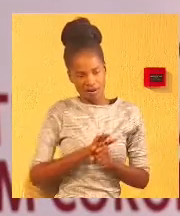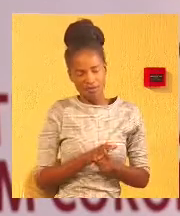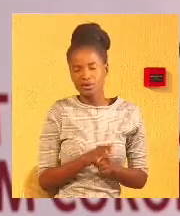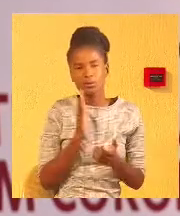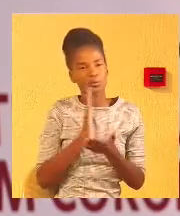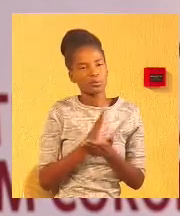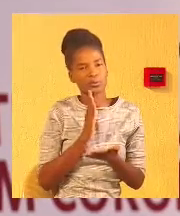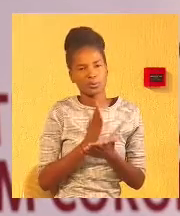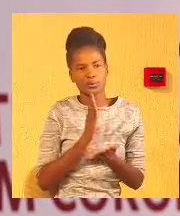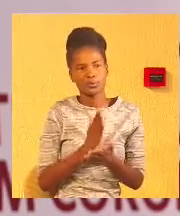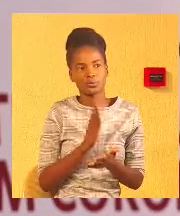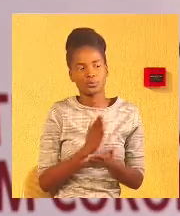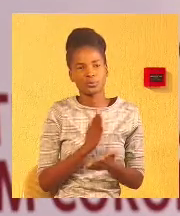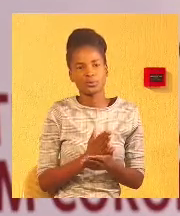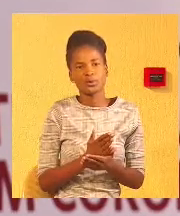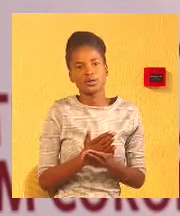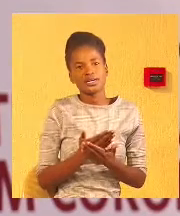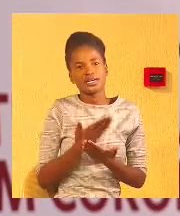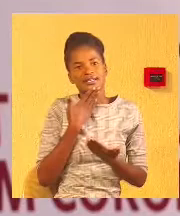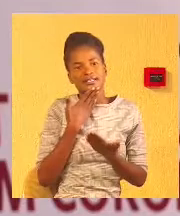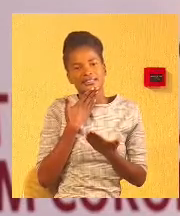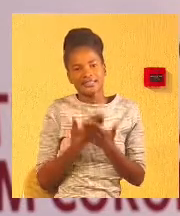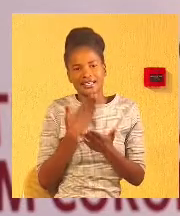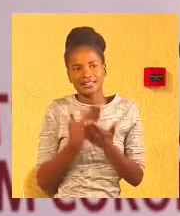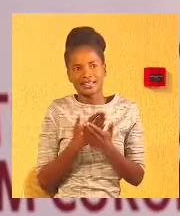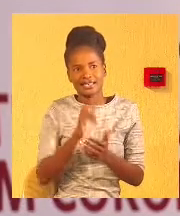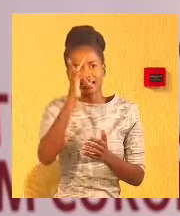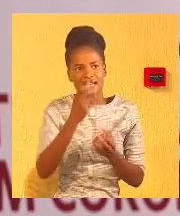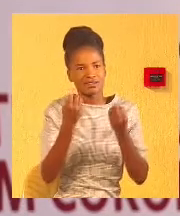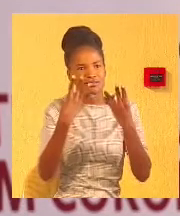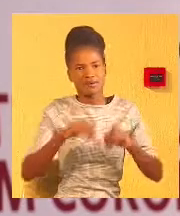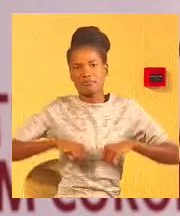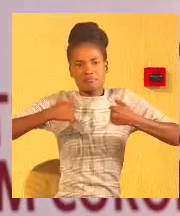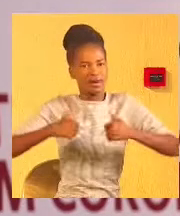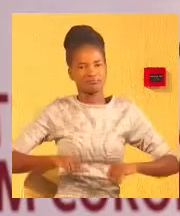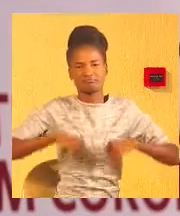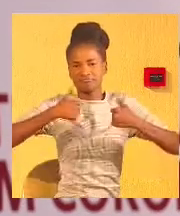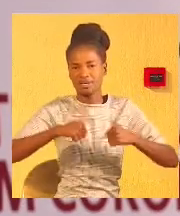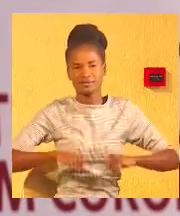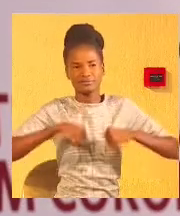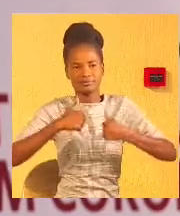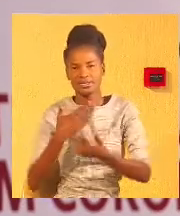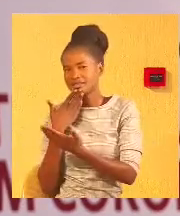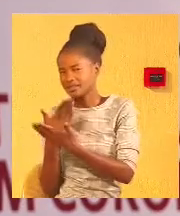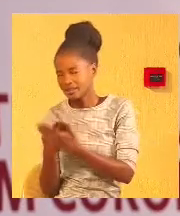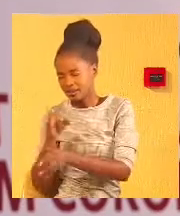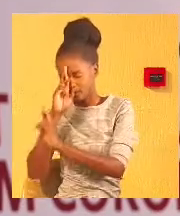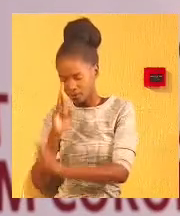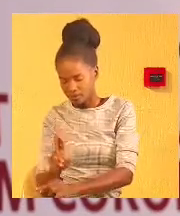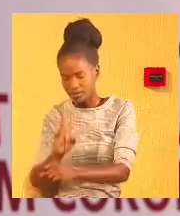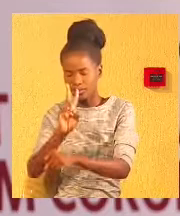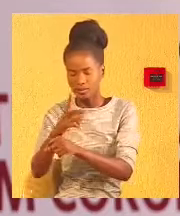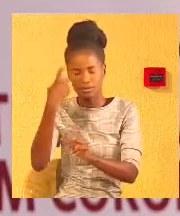are flattening the curve, or even if the curve exists for that matter. So thank you very much for that, DM. We now get into